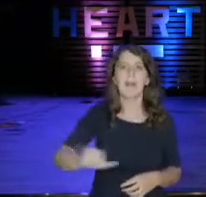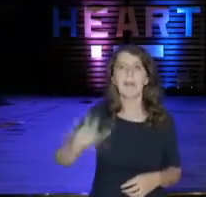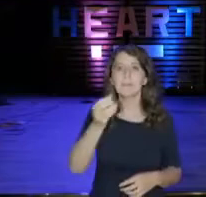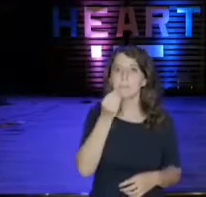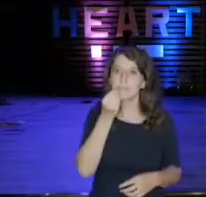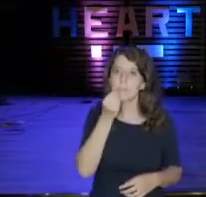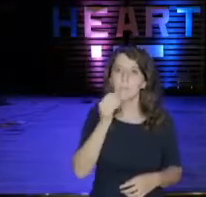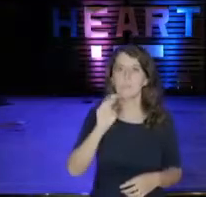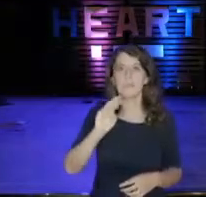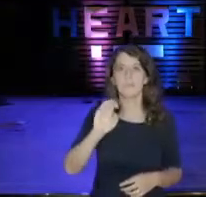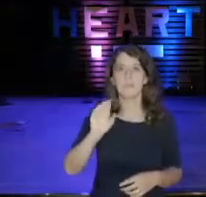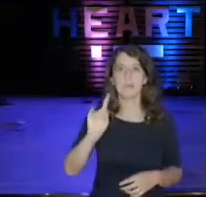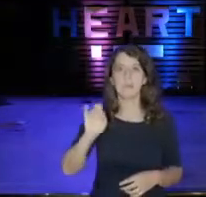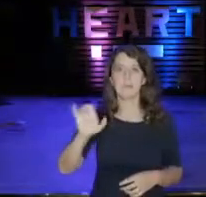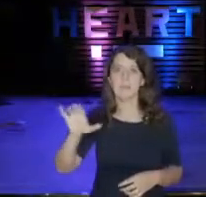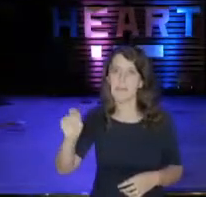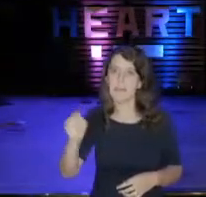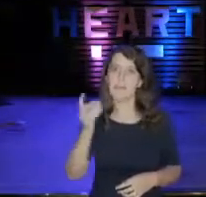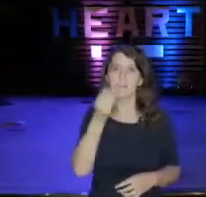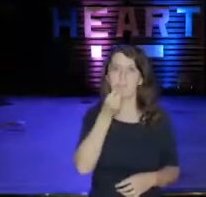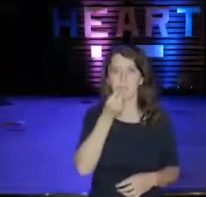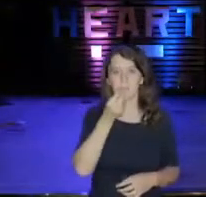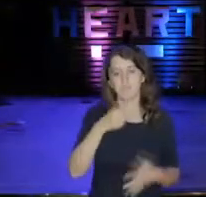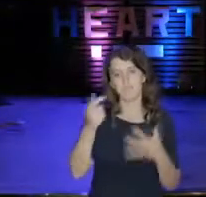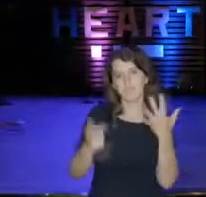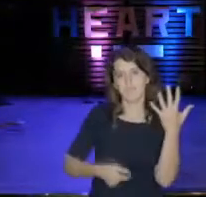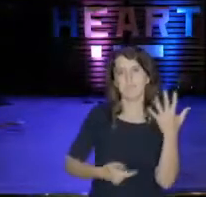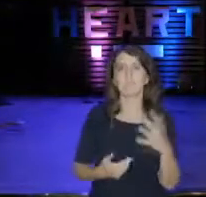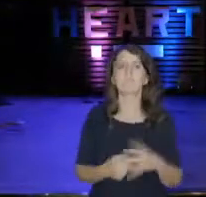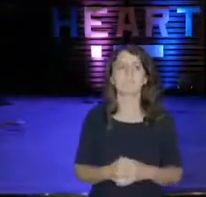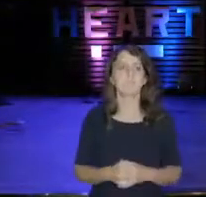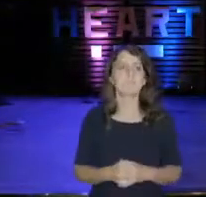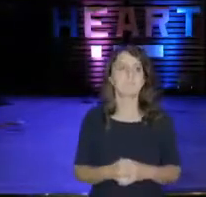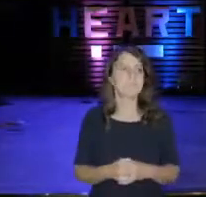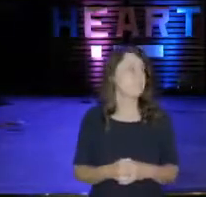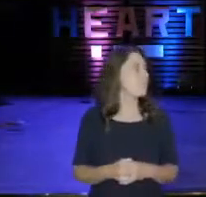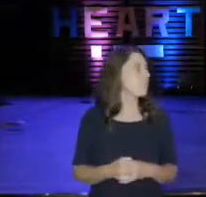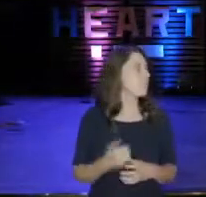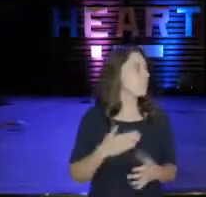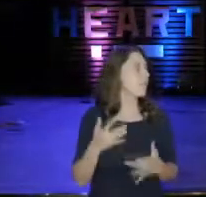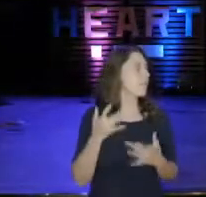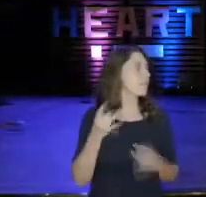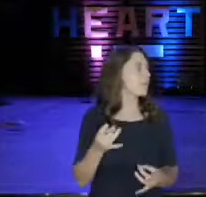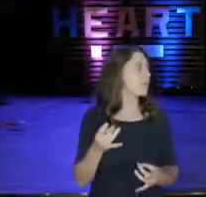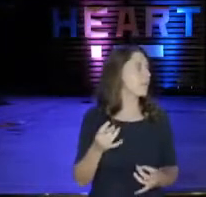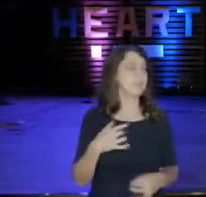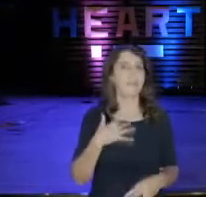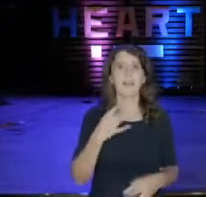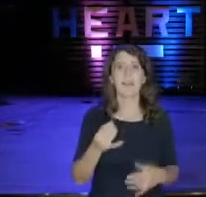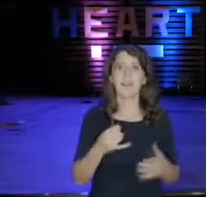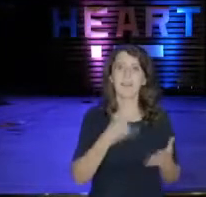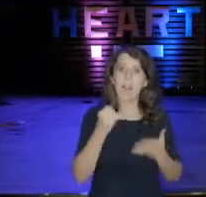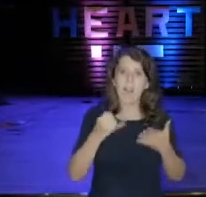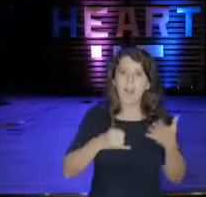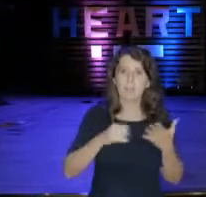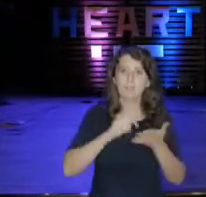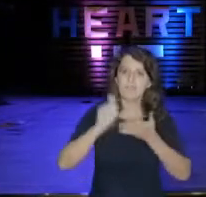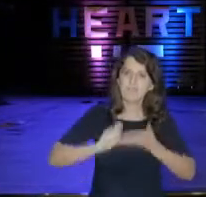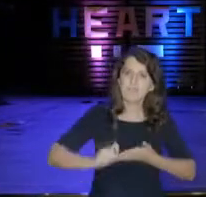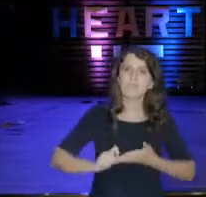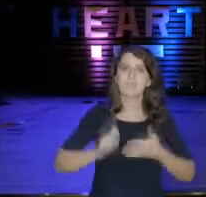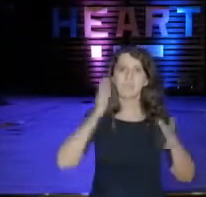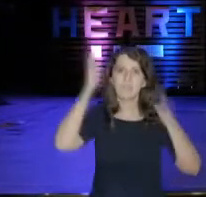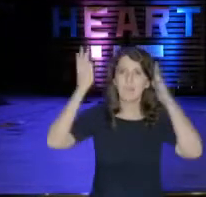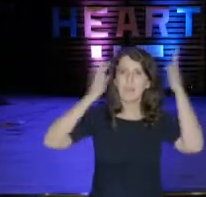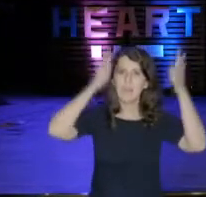So anything really, but. But I think my interests, I like art journaling, I like doing